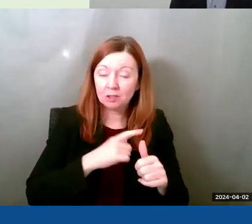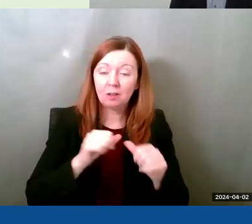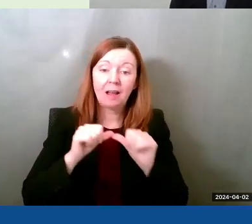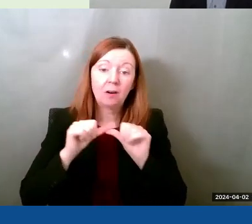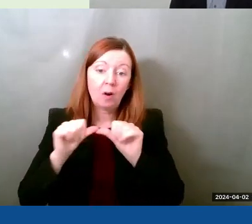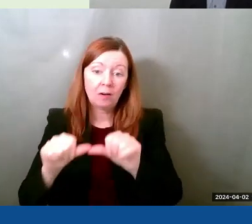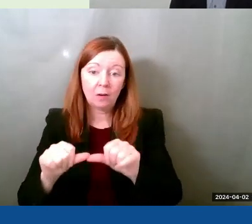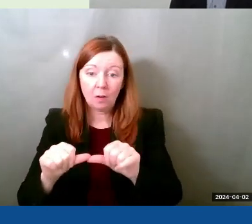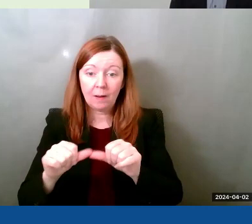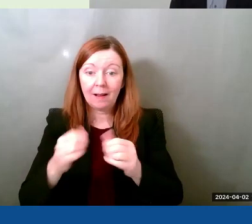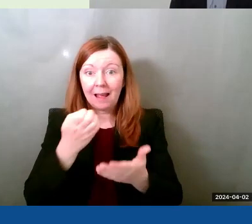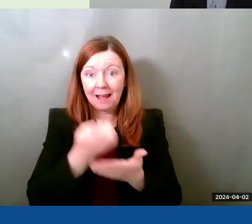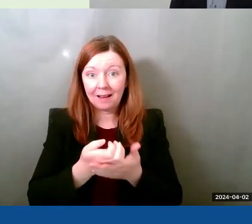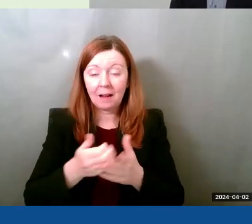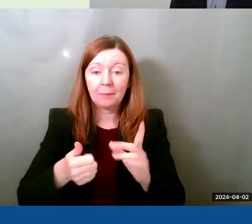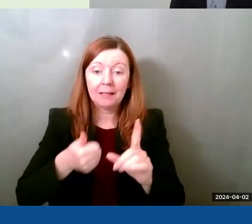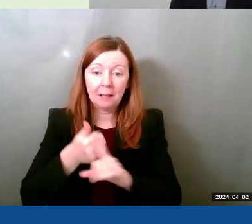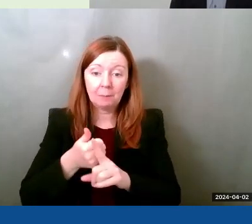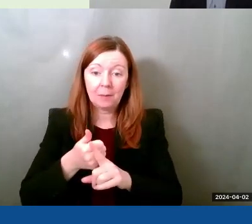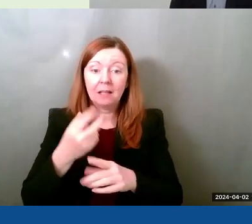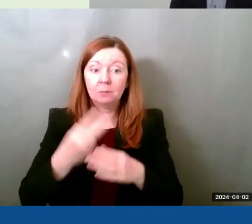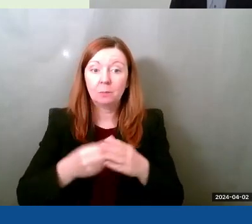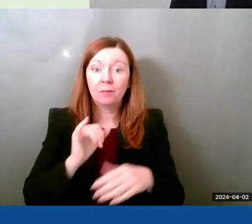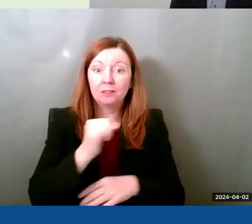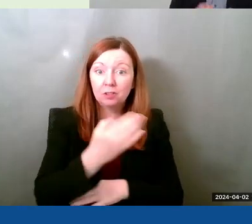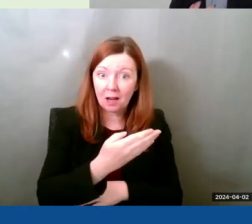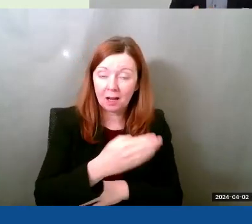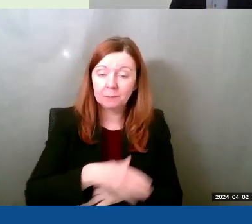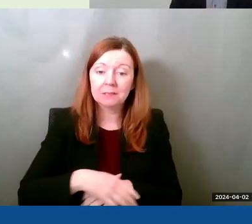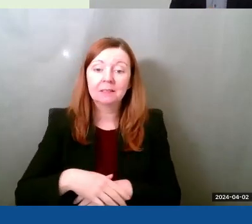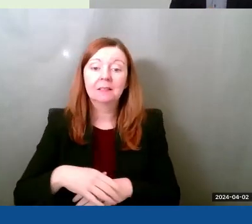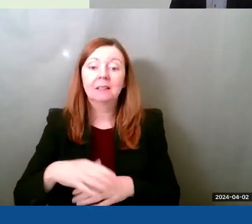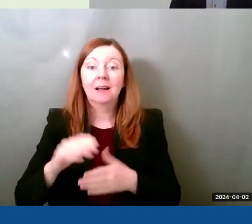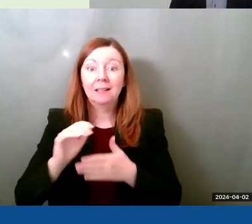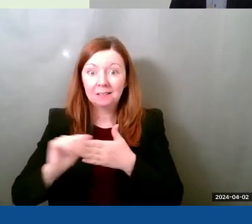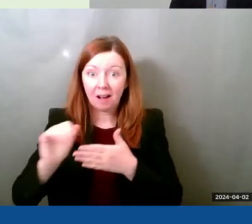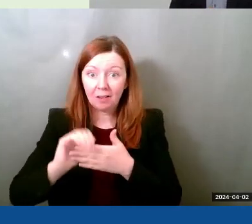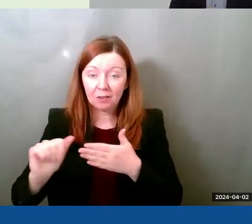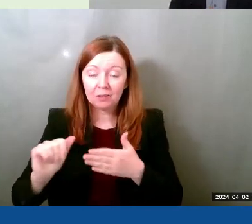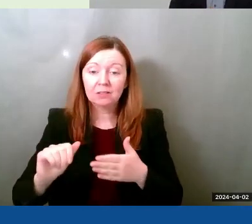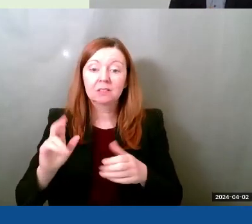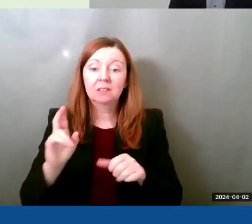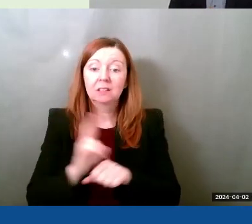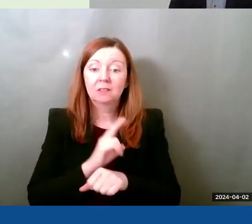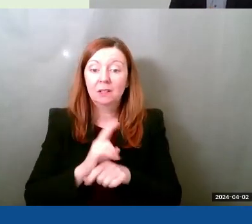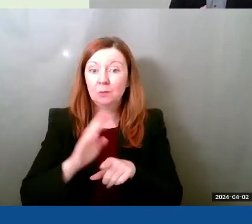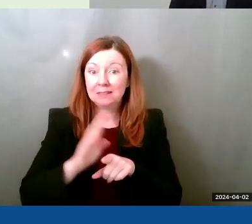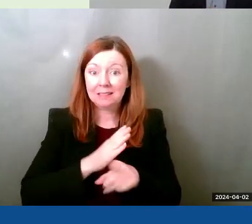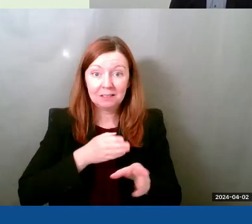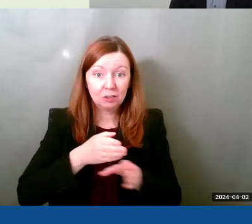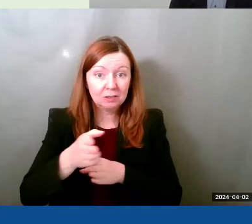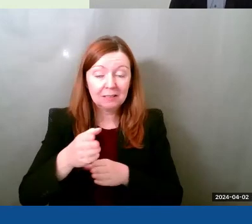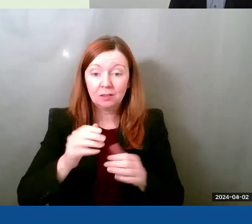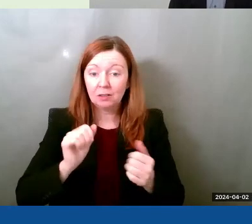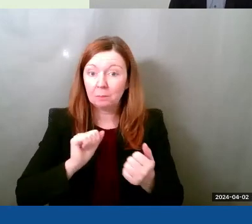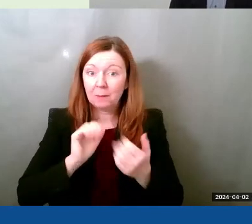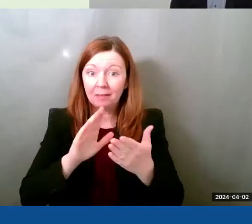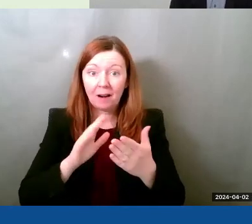ongoing economic impact on both jobs and dollars. They use industry standard